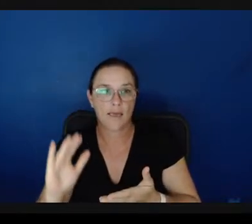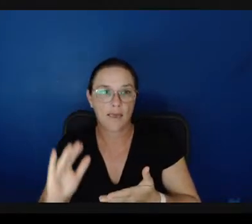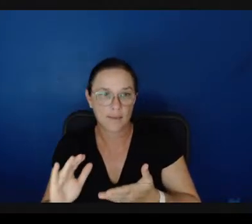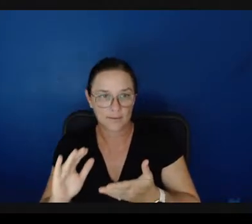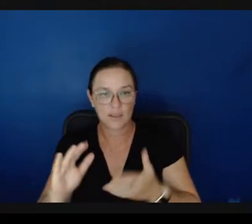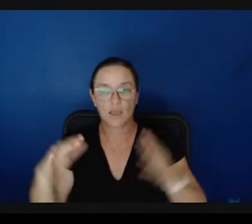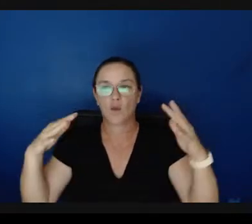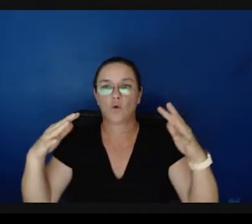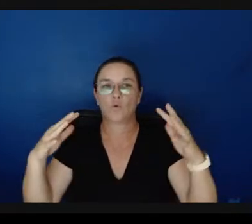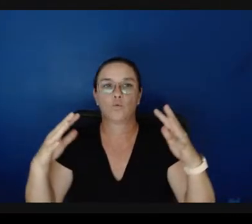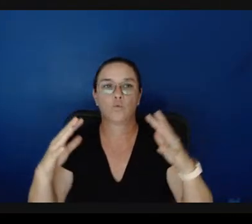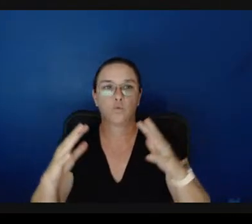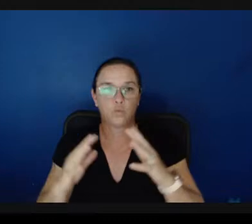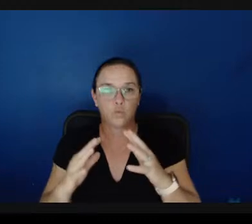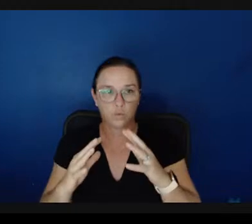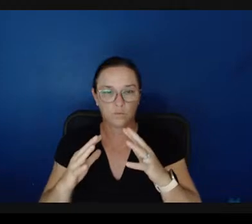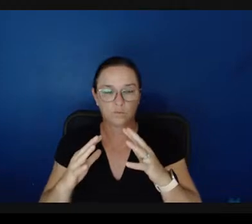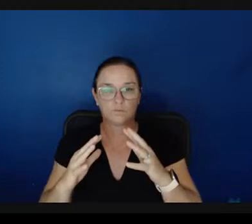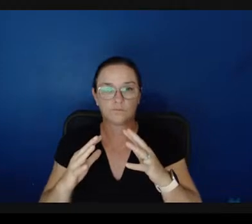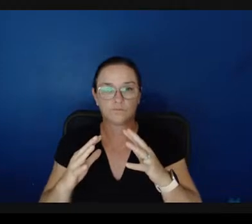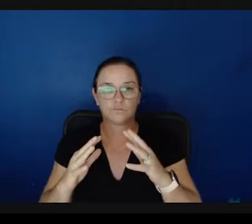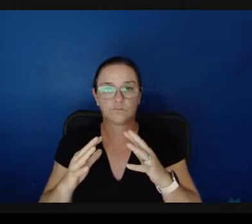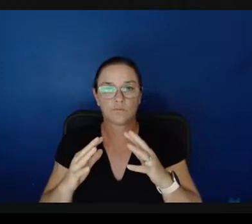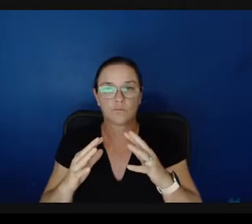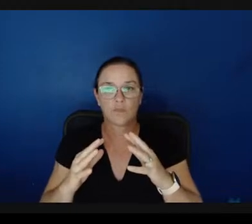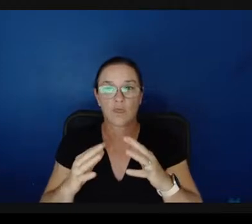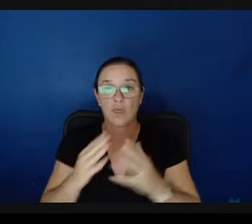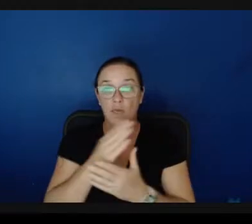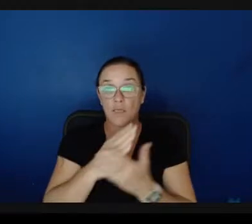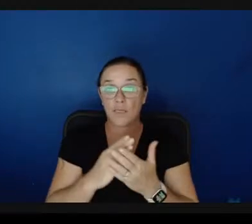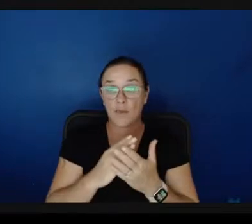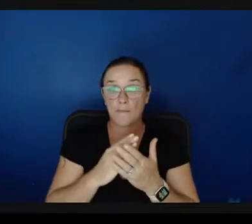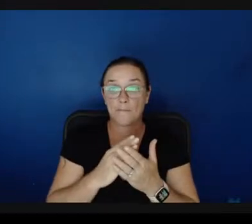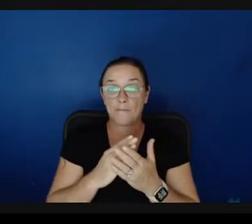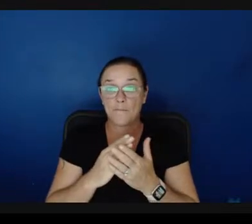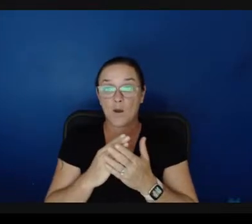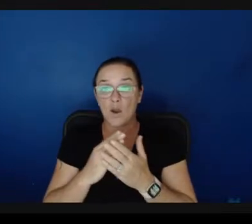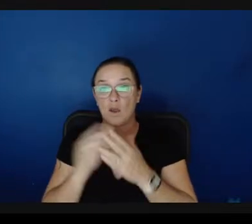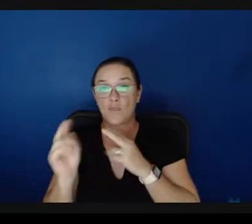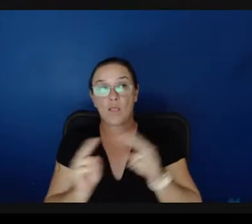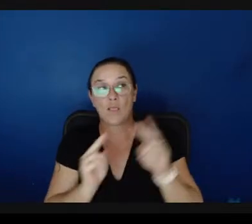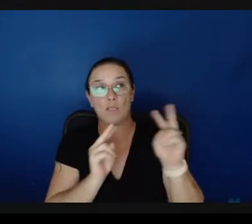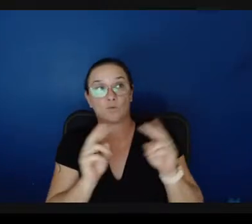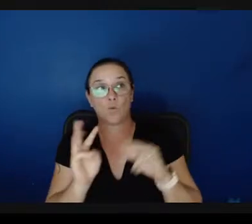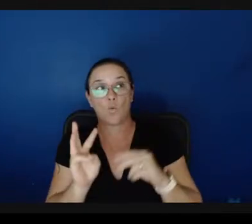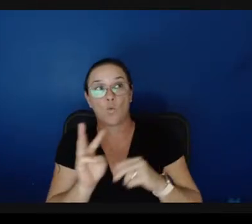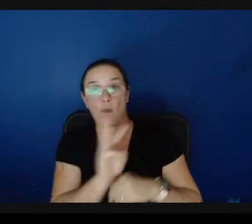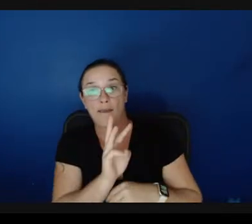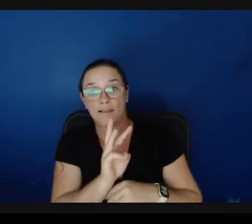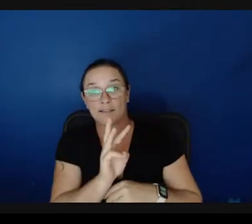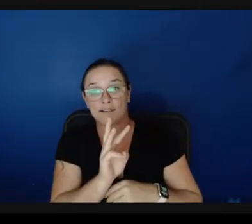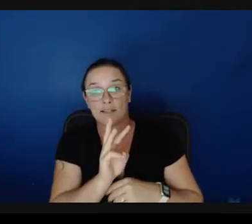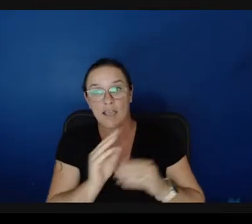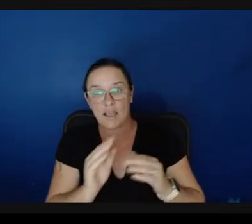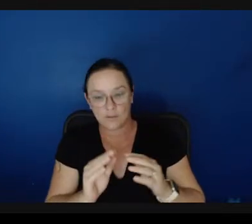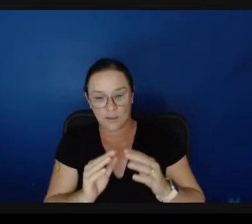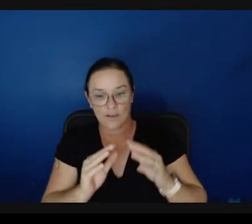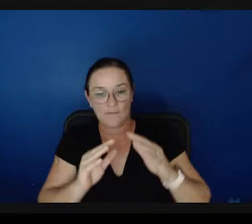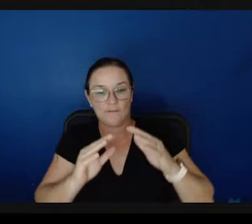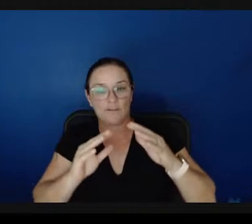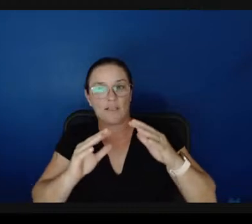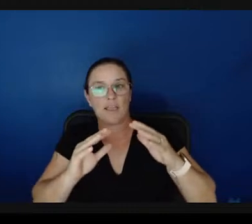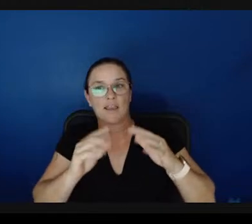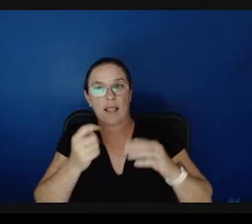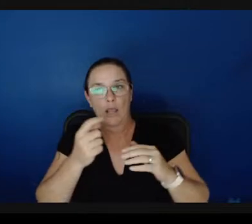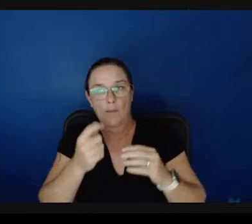deflating, I should say. Whereas the component that faces to the west, we've seen it inflate in response to filling of the Nāpau